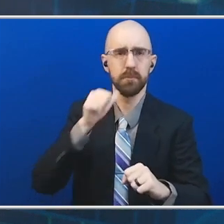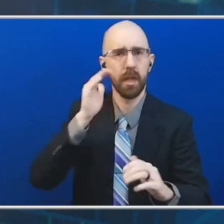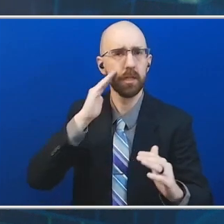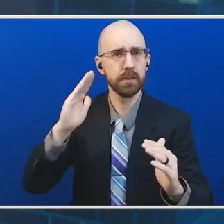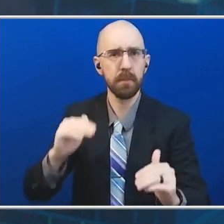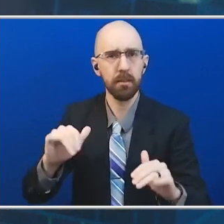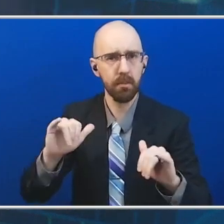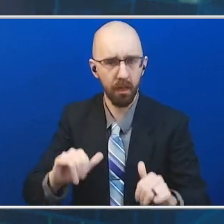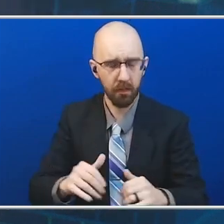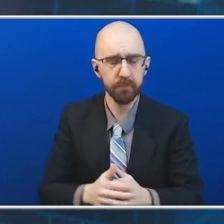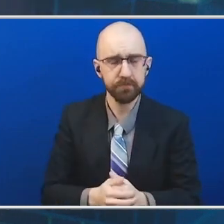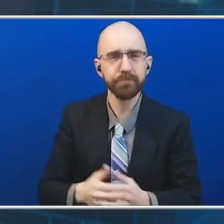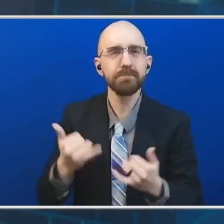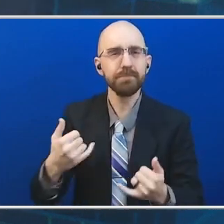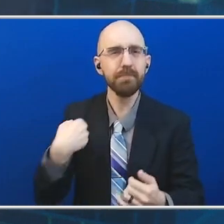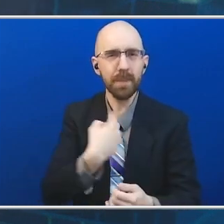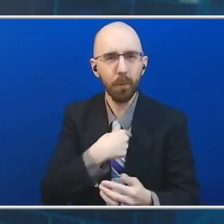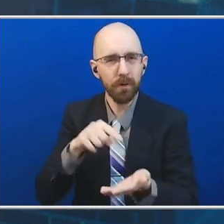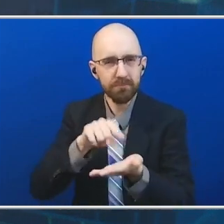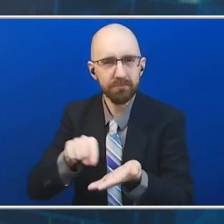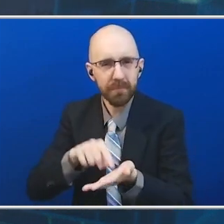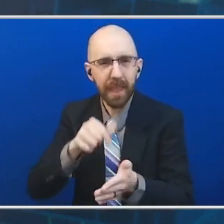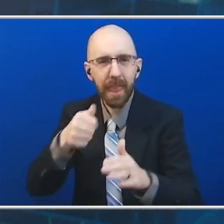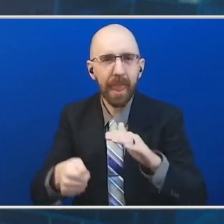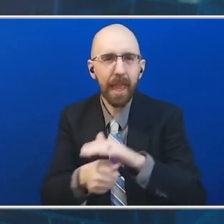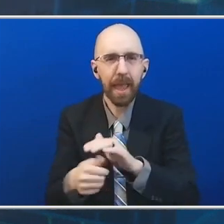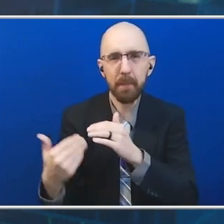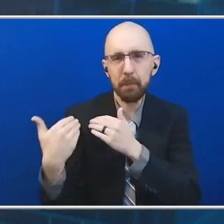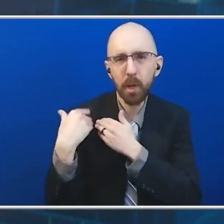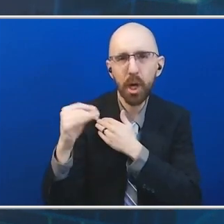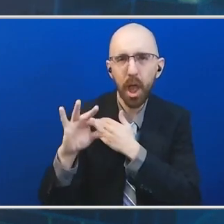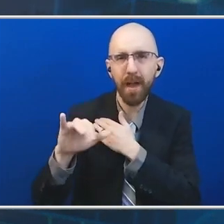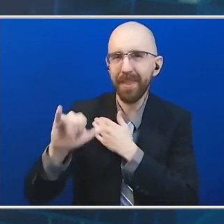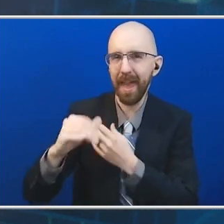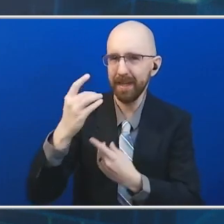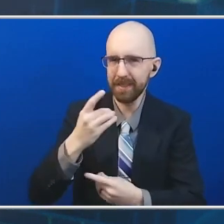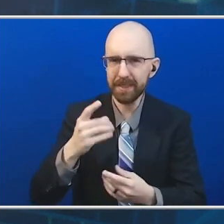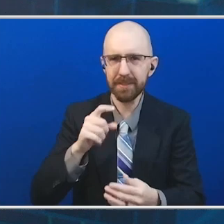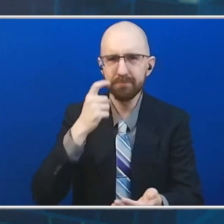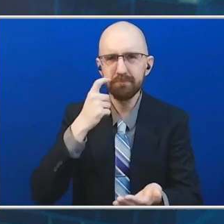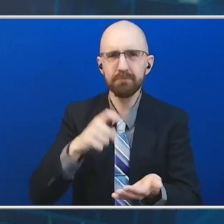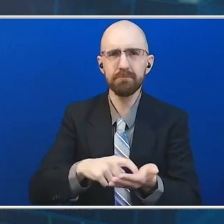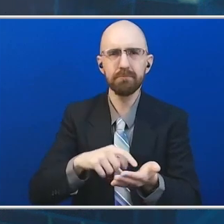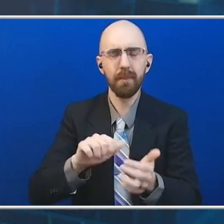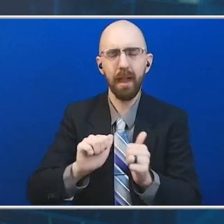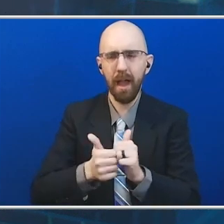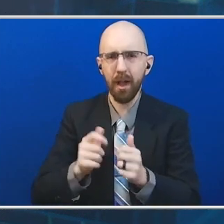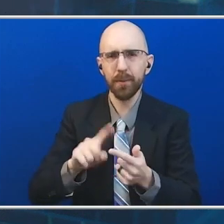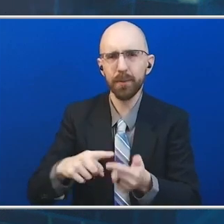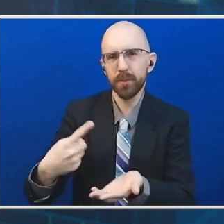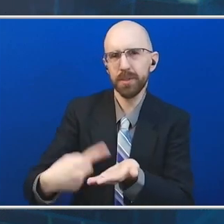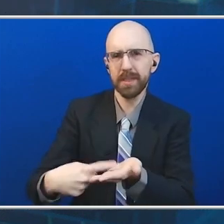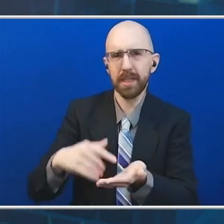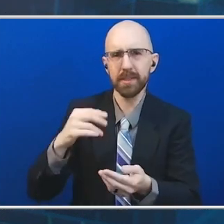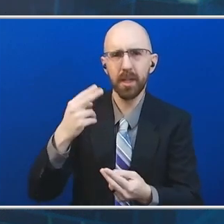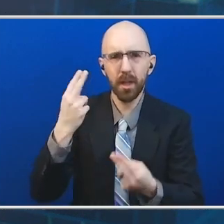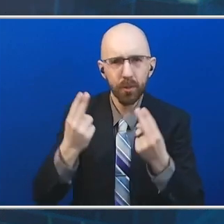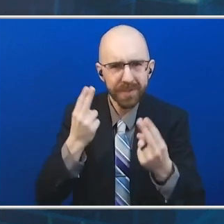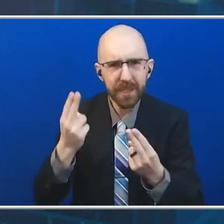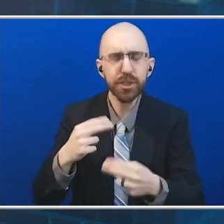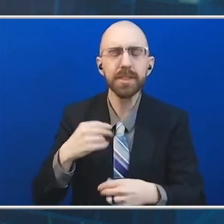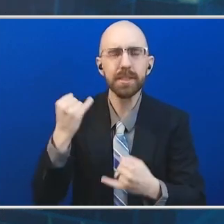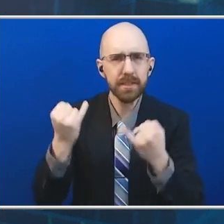exploring these hidden burdens of Parkinson's disease. We'll ask how to recognize and talk about delusions and hallucinations, and we'll learn how